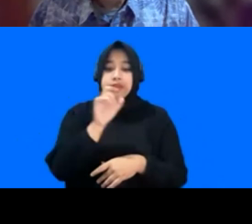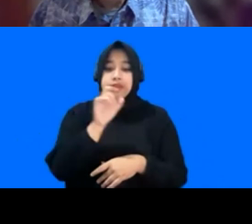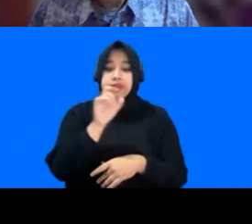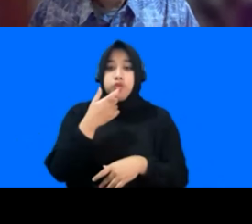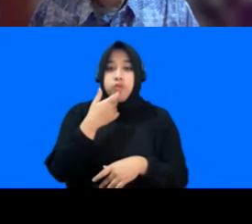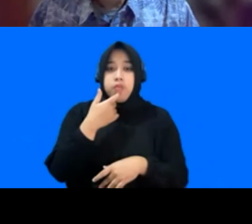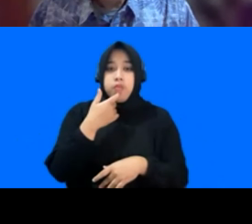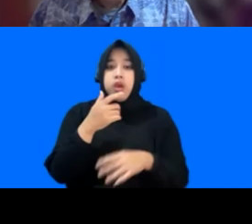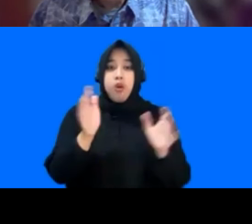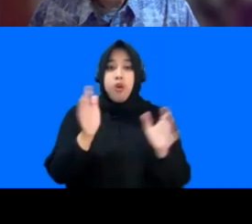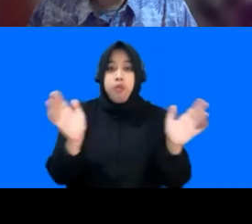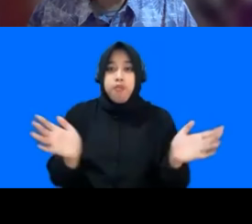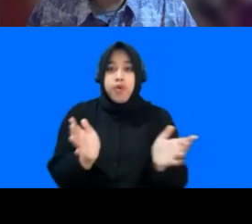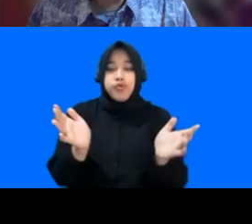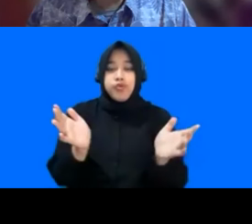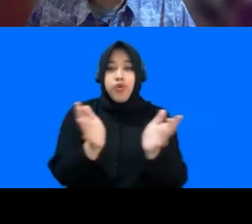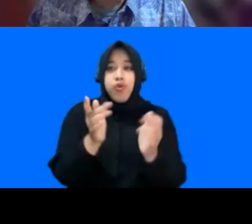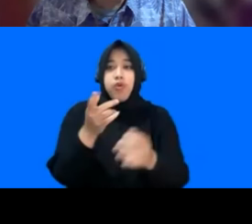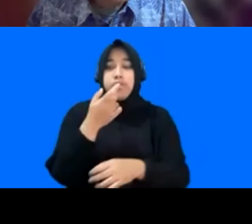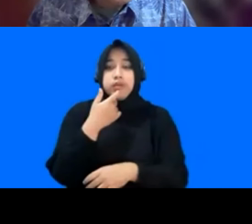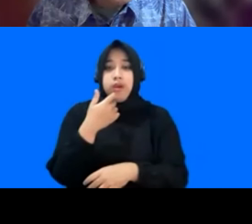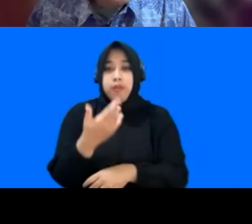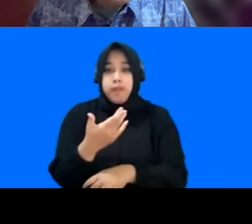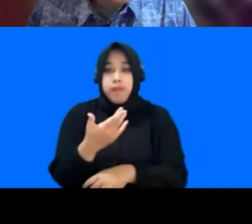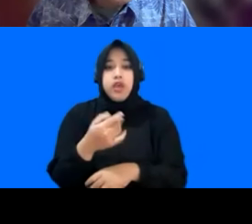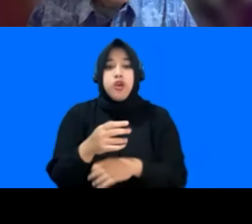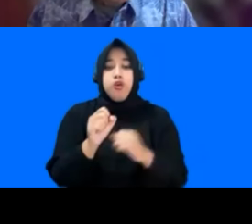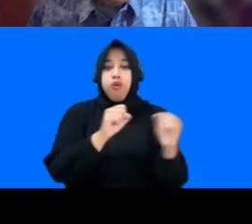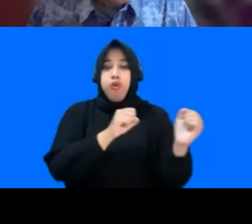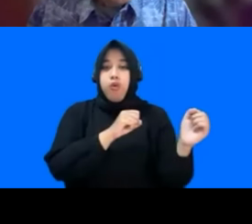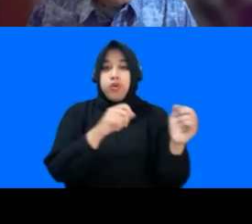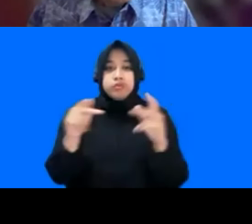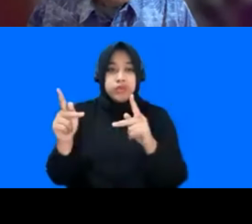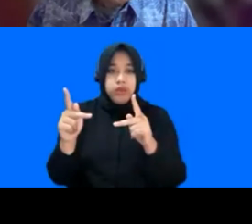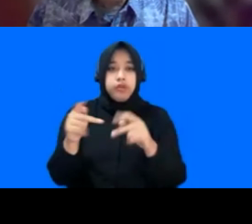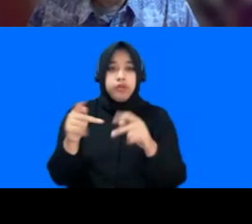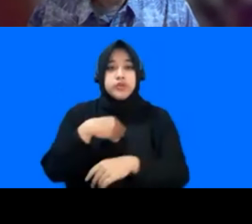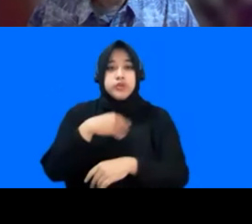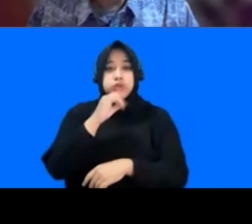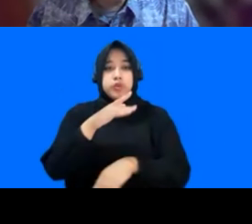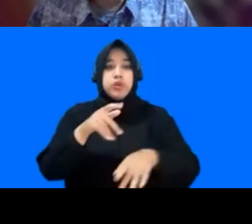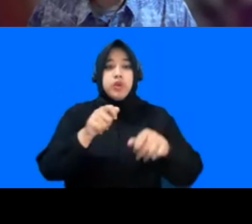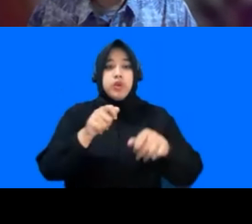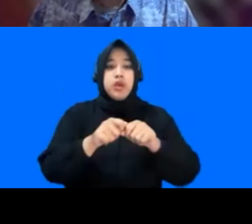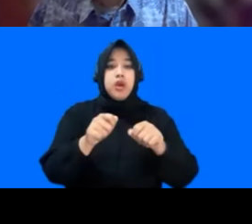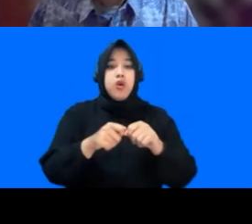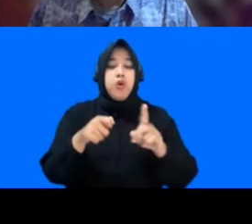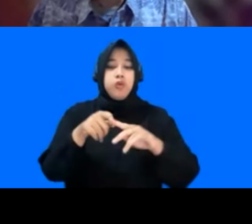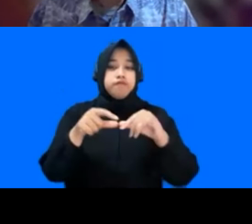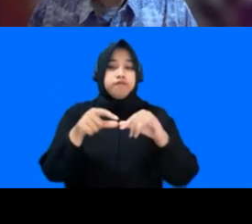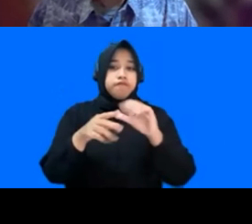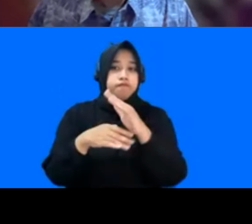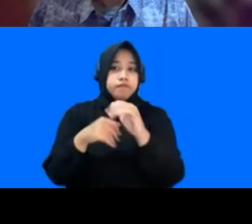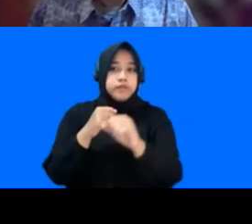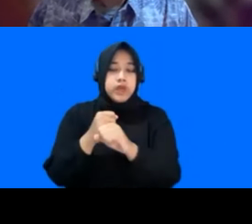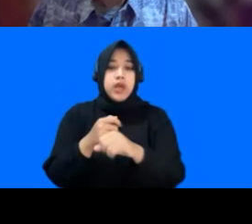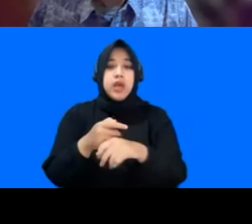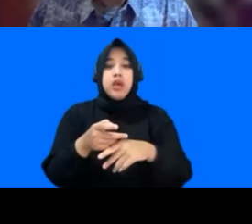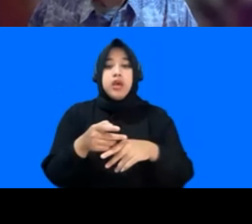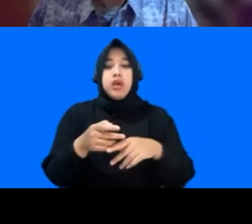tool or concept called service contracting. So service contracting is